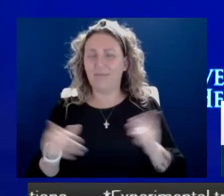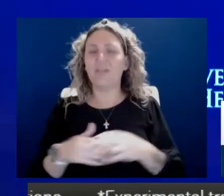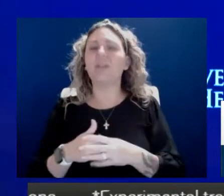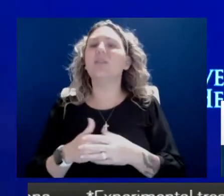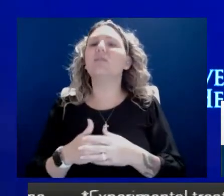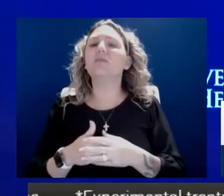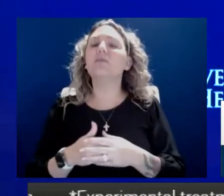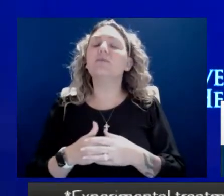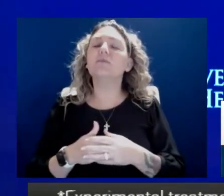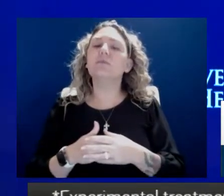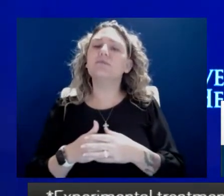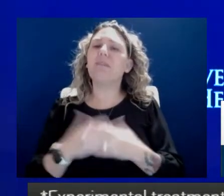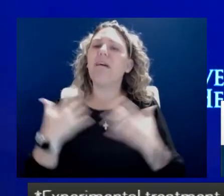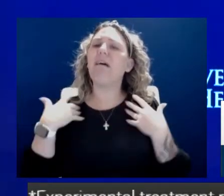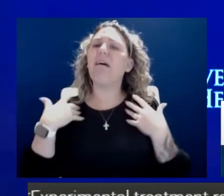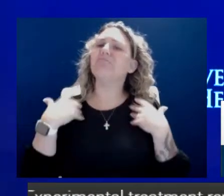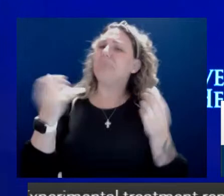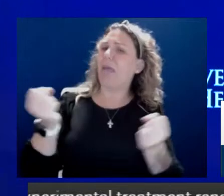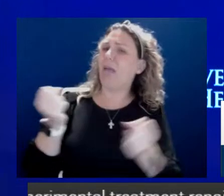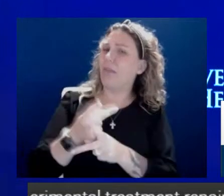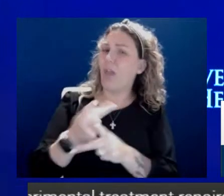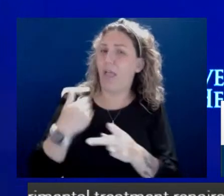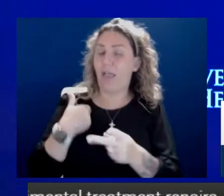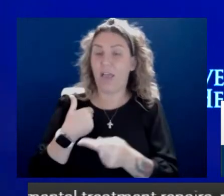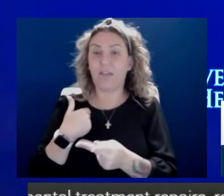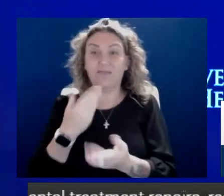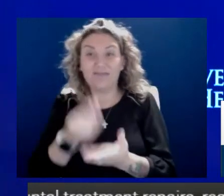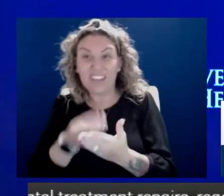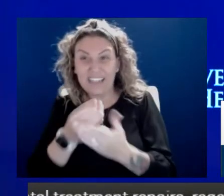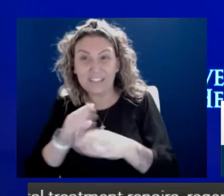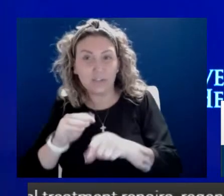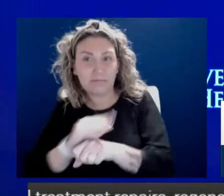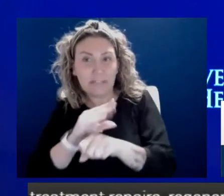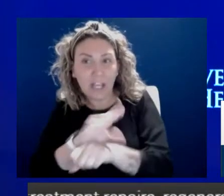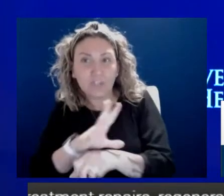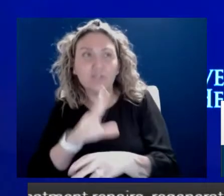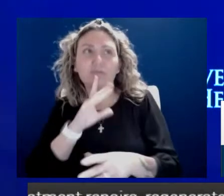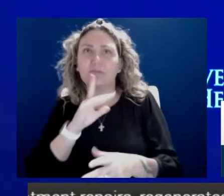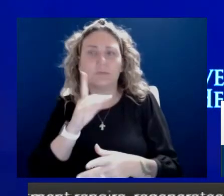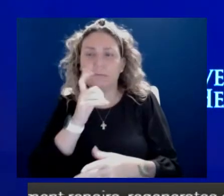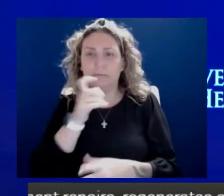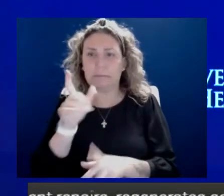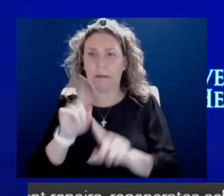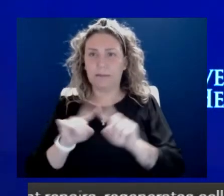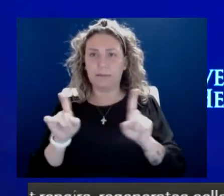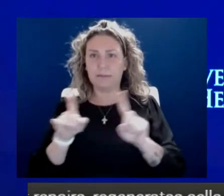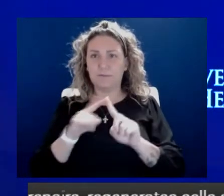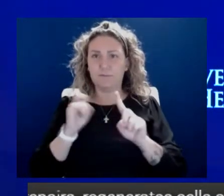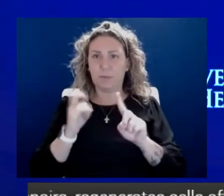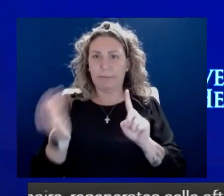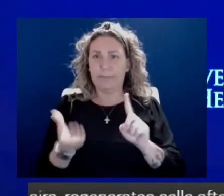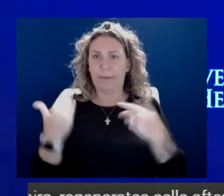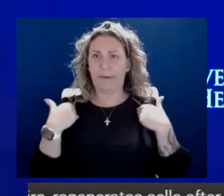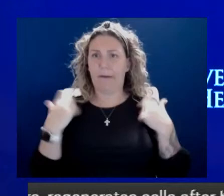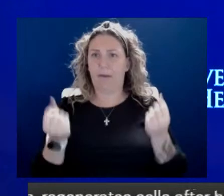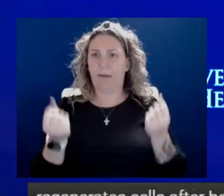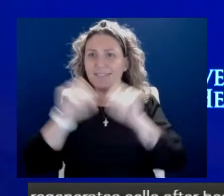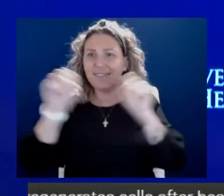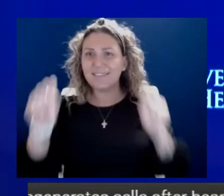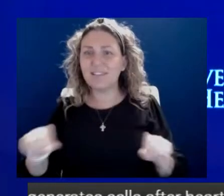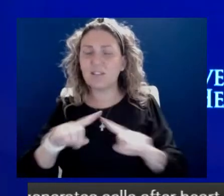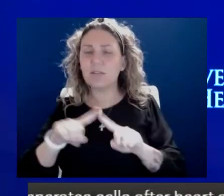financial counselors, and that's not unique. That's not different than here at our health system. And so engagement from a